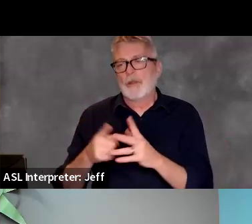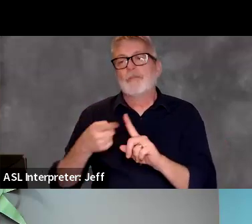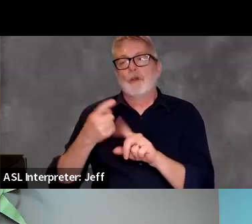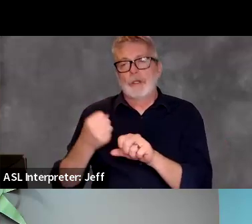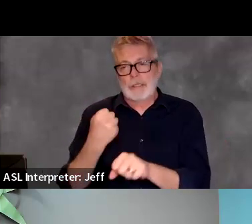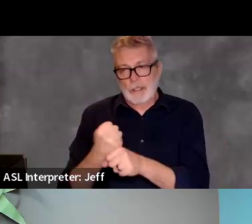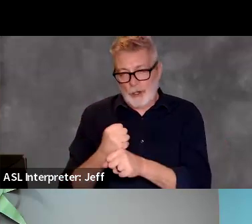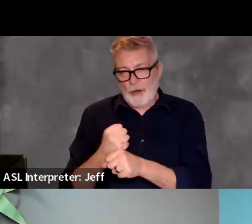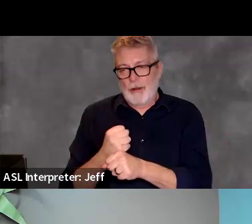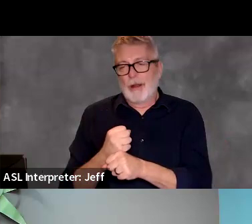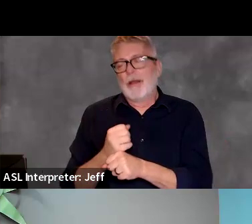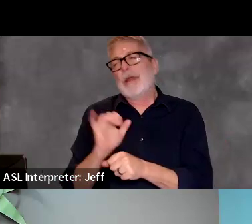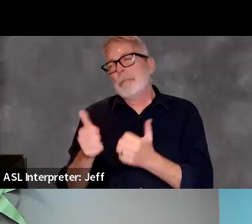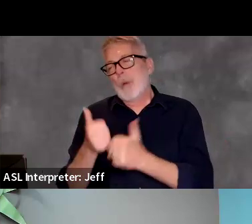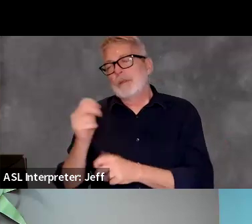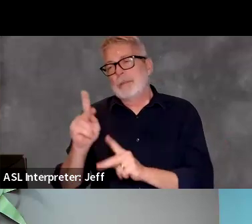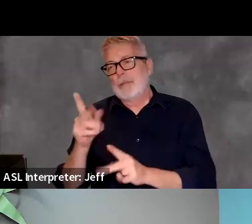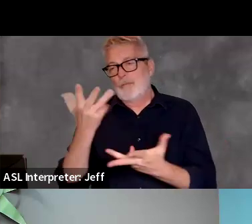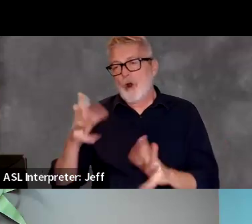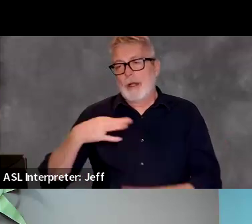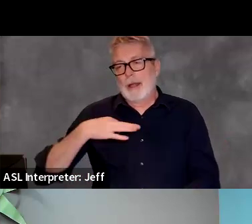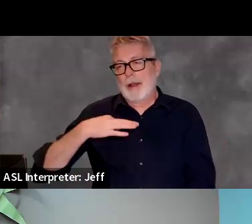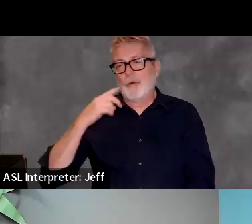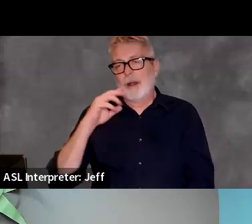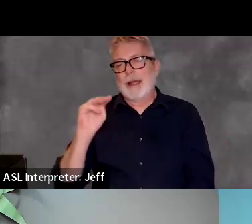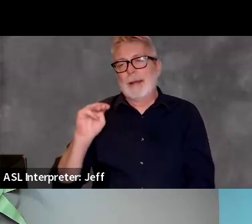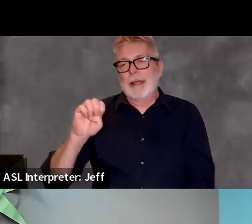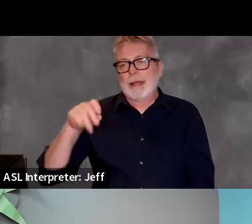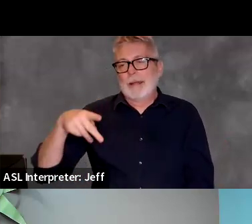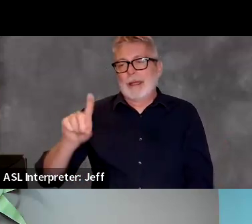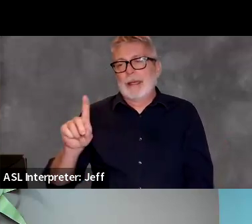be people who have applied for MEPD and been